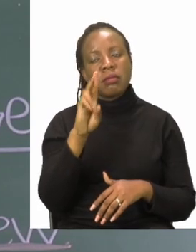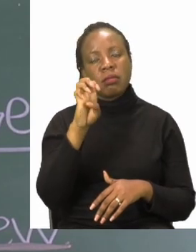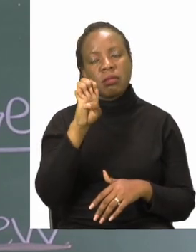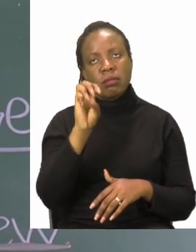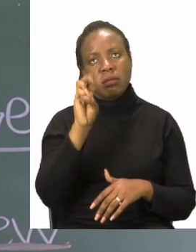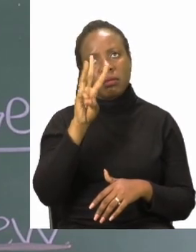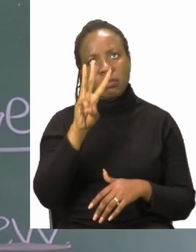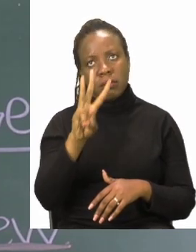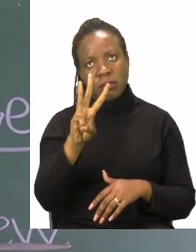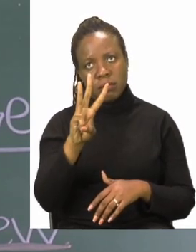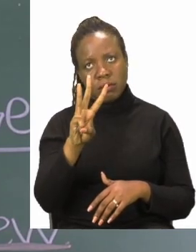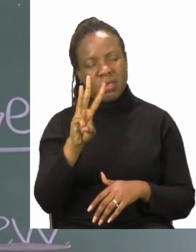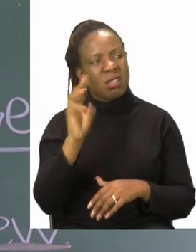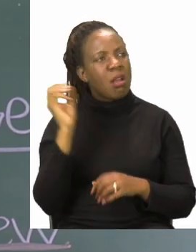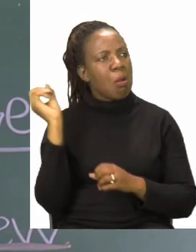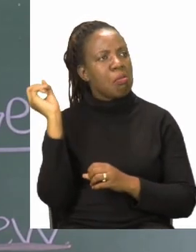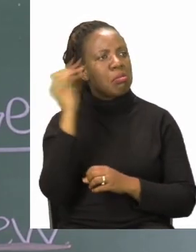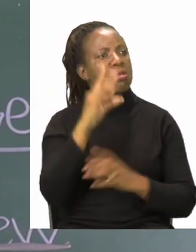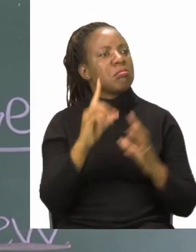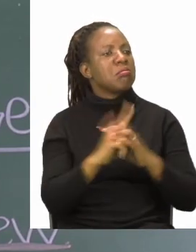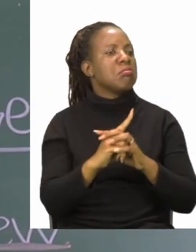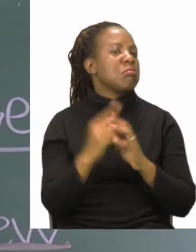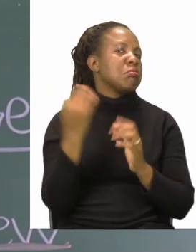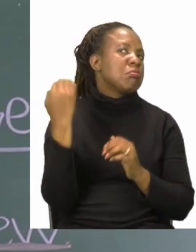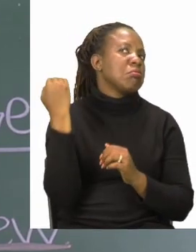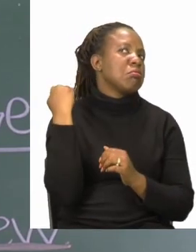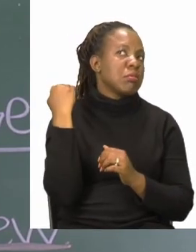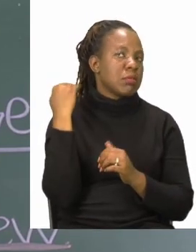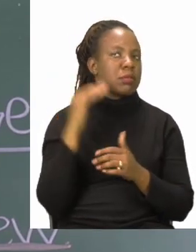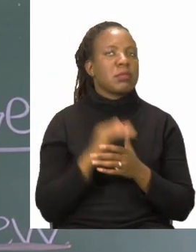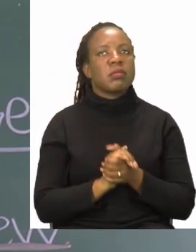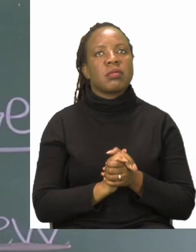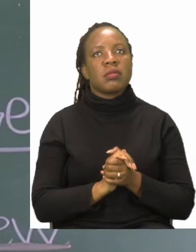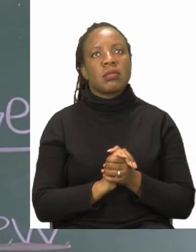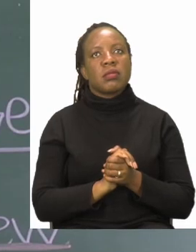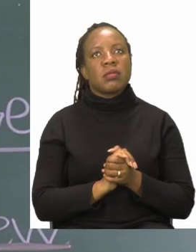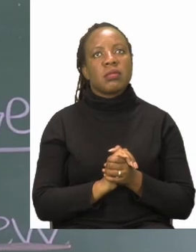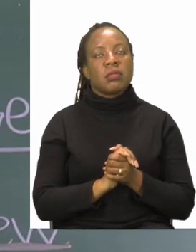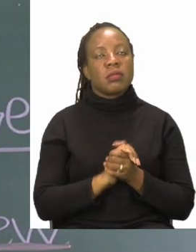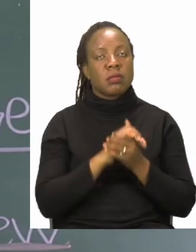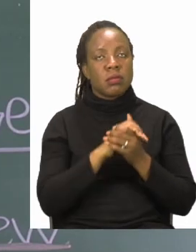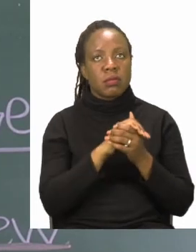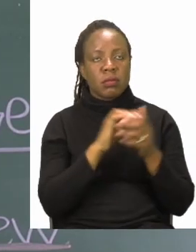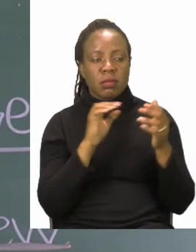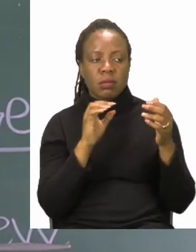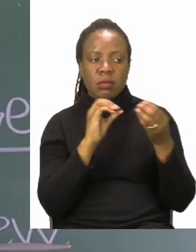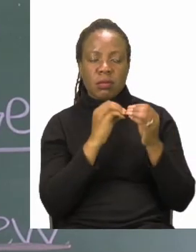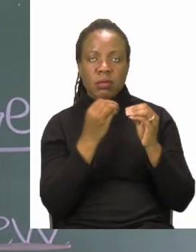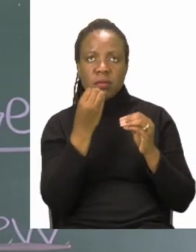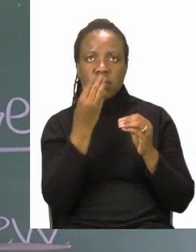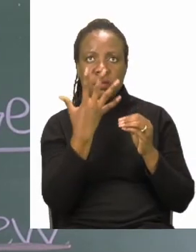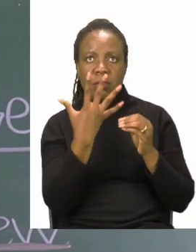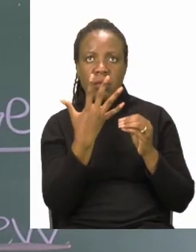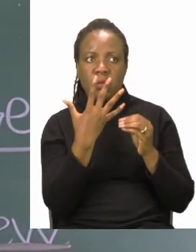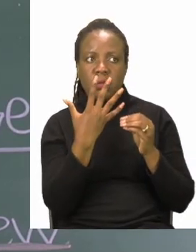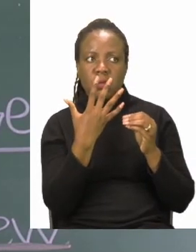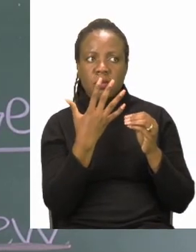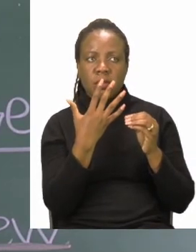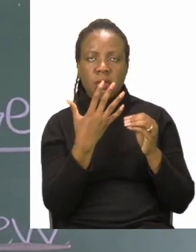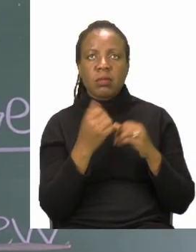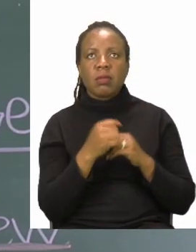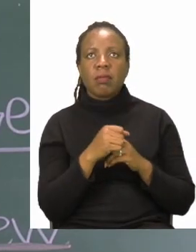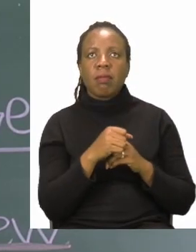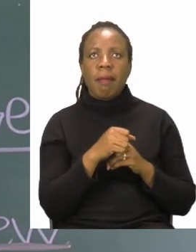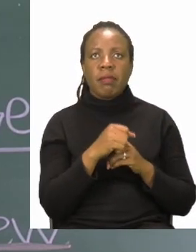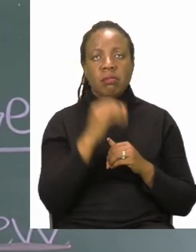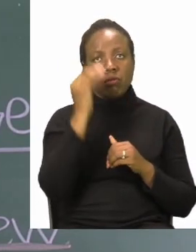see? Threw. Okay. The second word was word number 5,